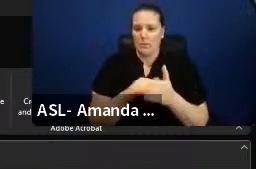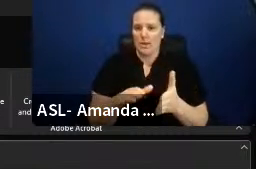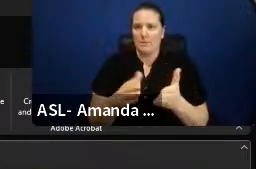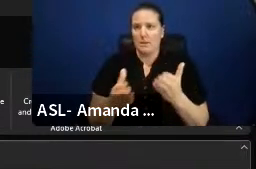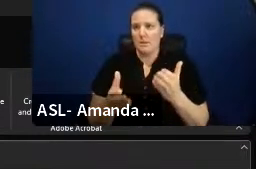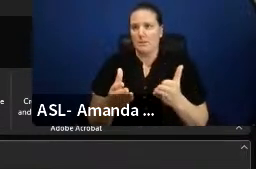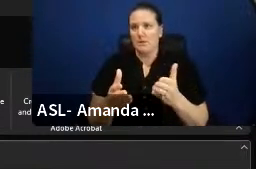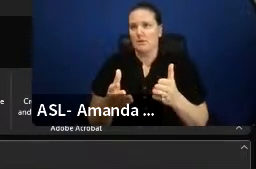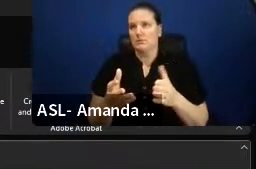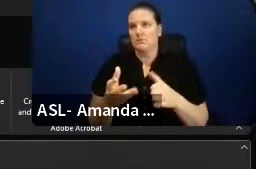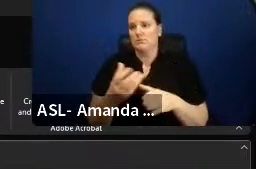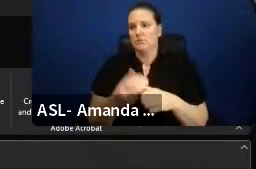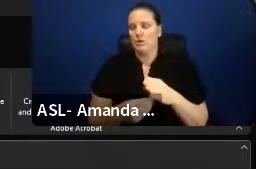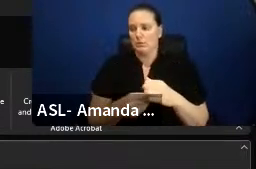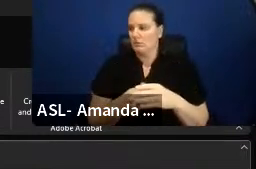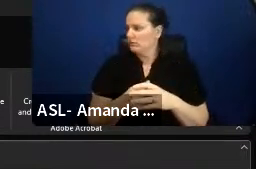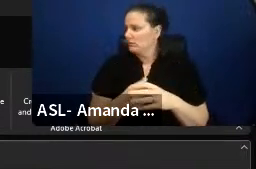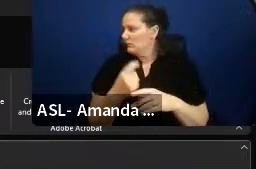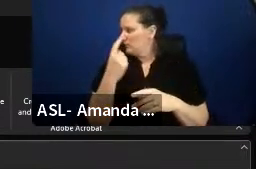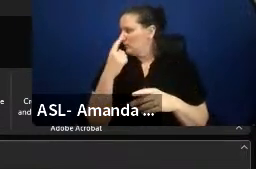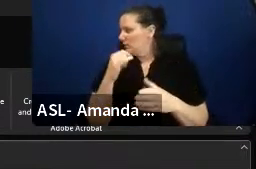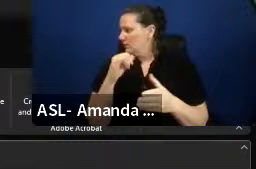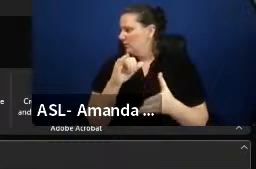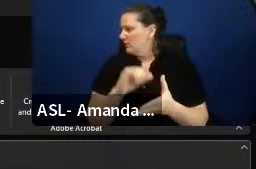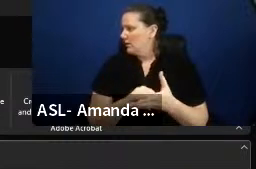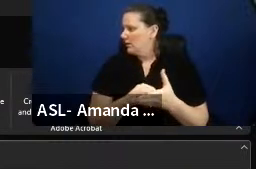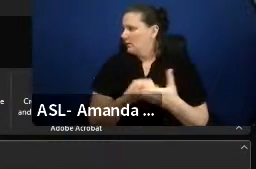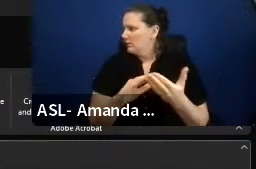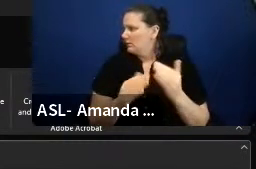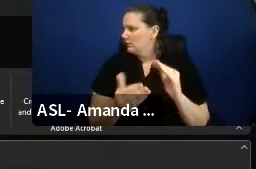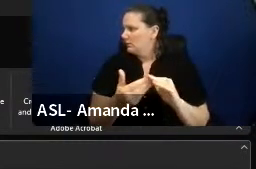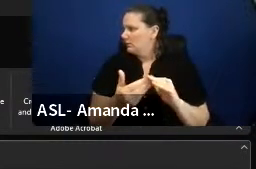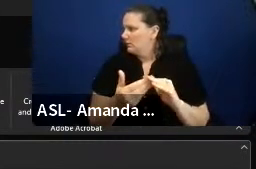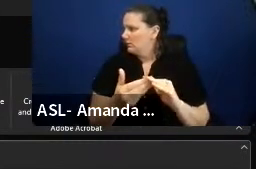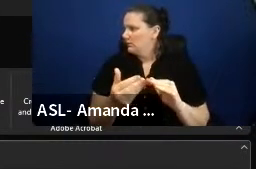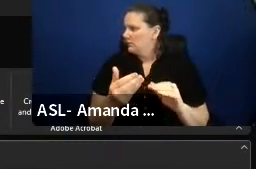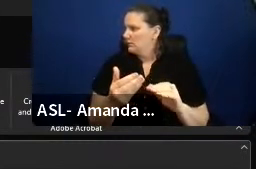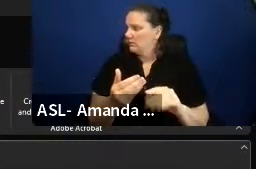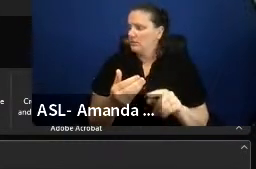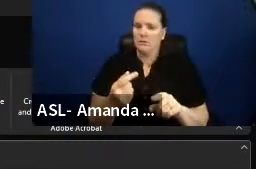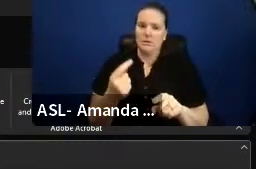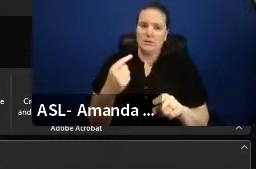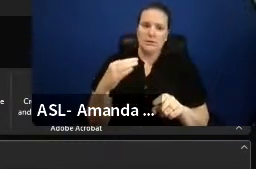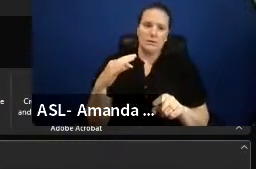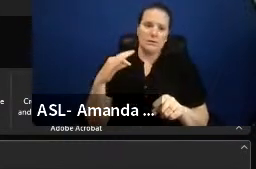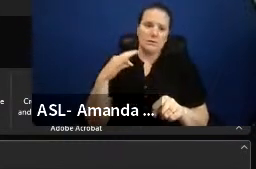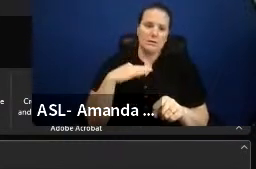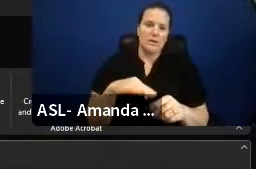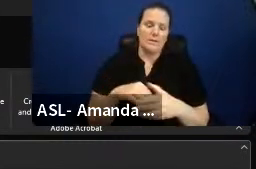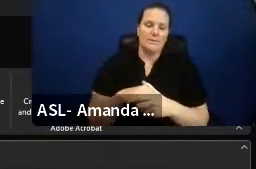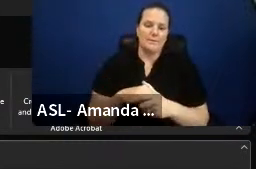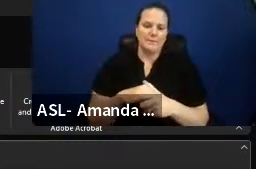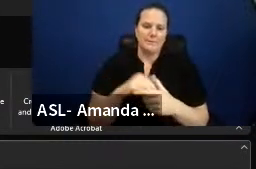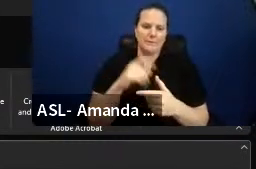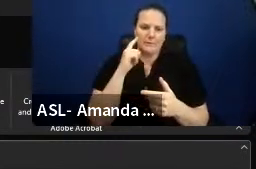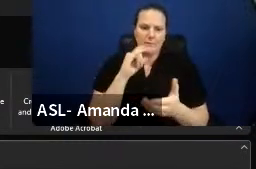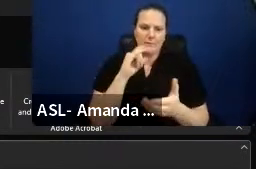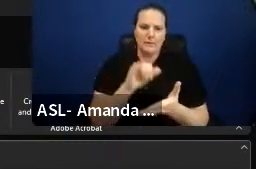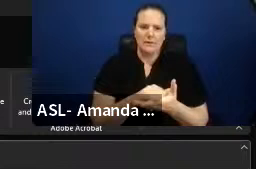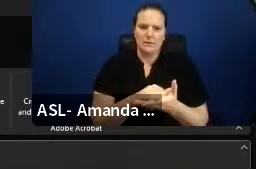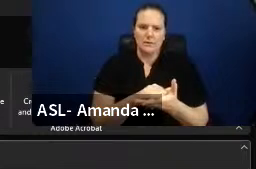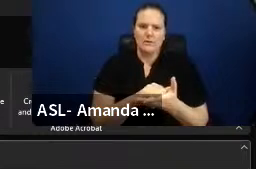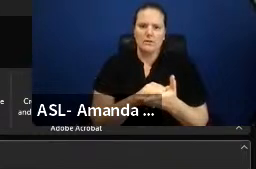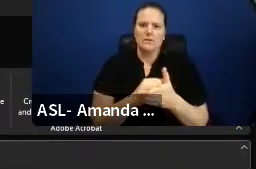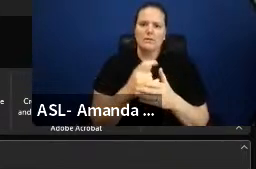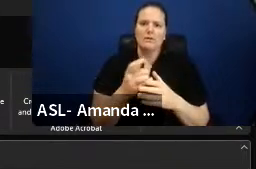fall, and overseeing the community benefits that this group agrees to may eventually